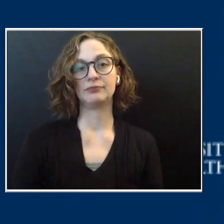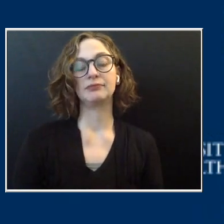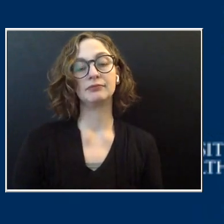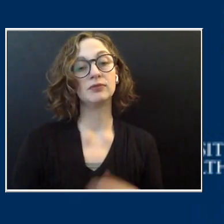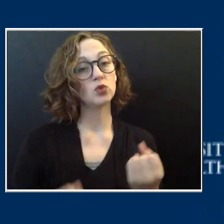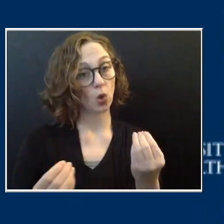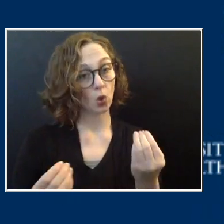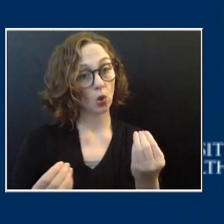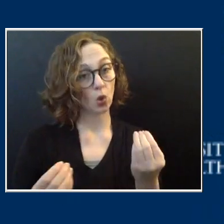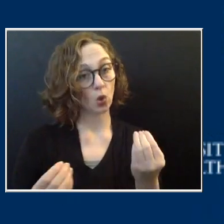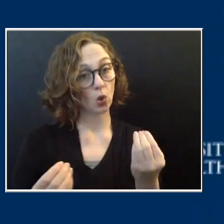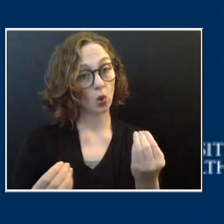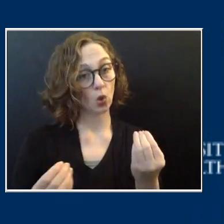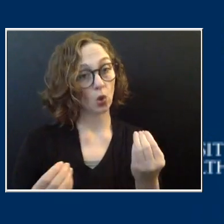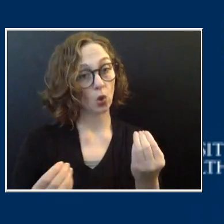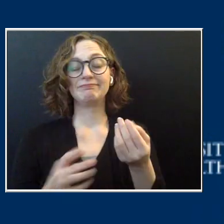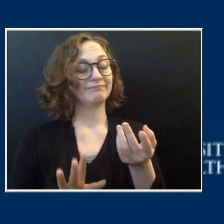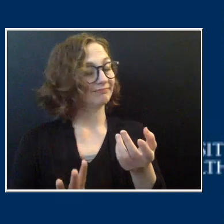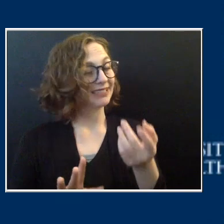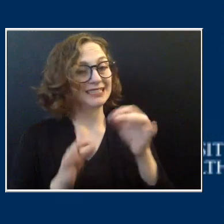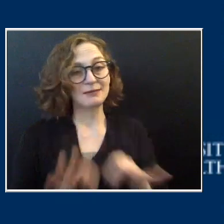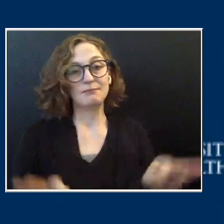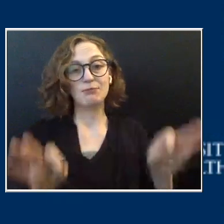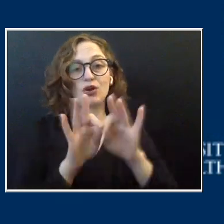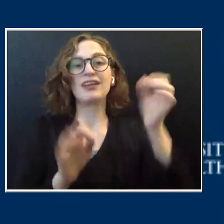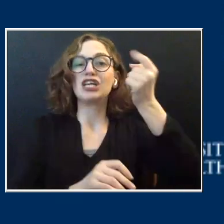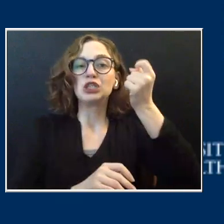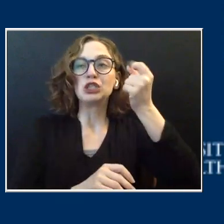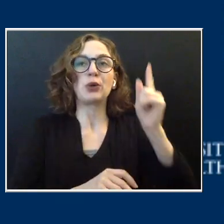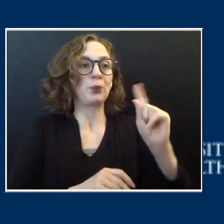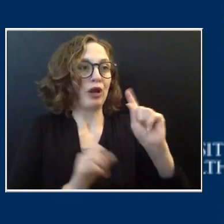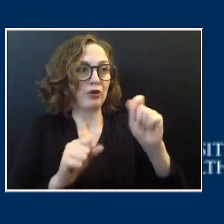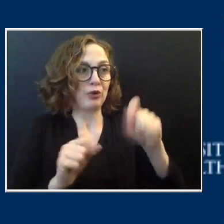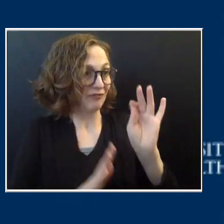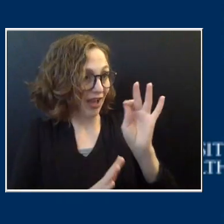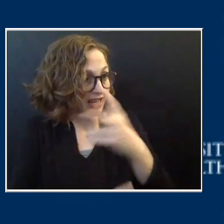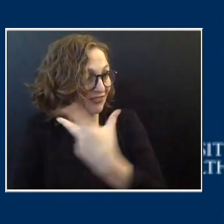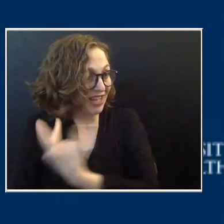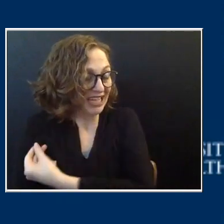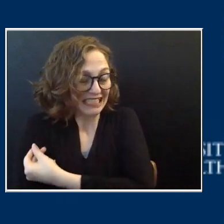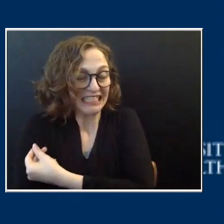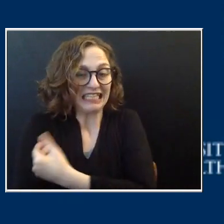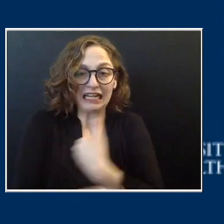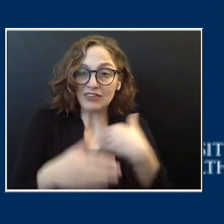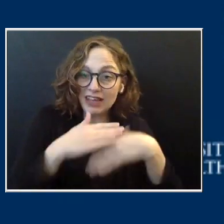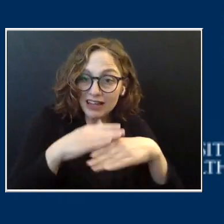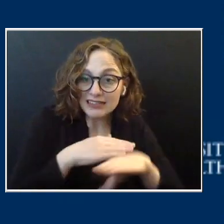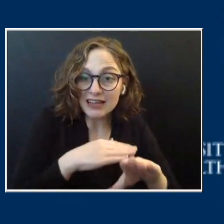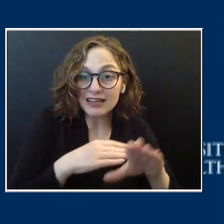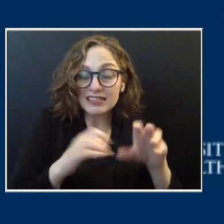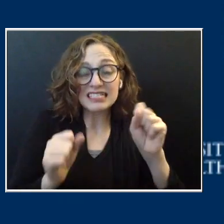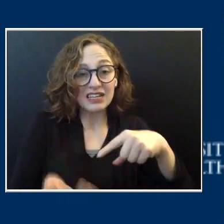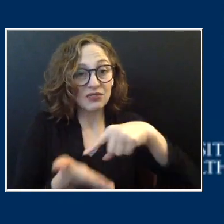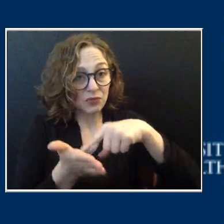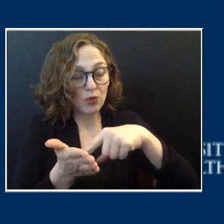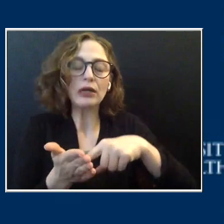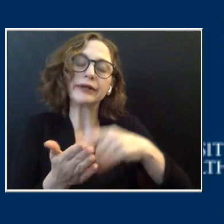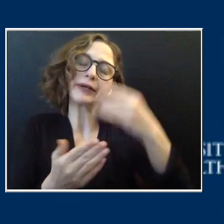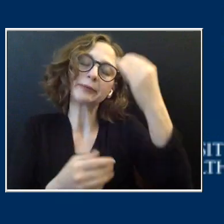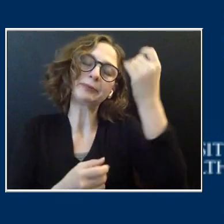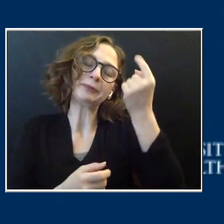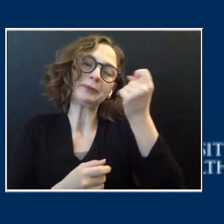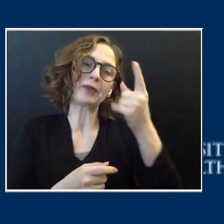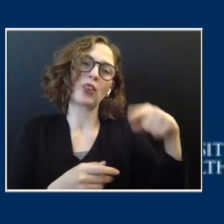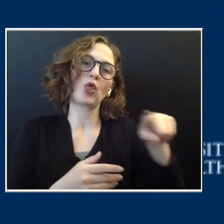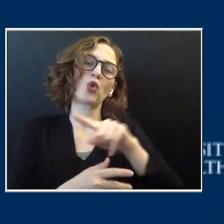understanding where the vaccines are and access and cost are barriers to people, but there are programs and resources out